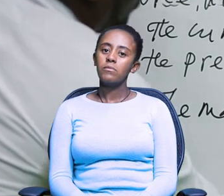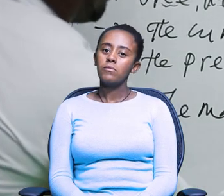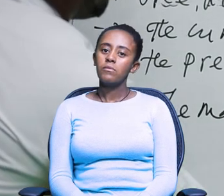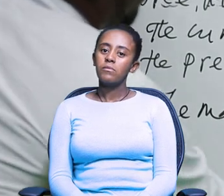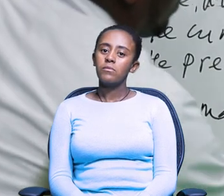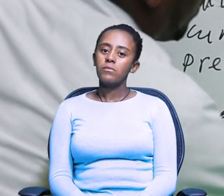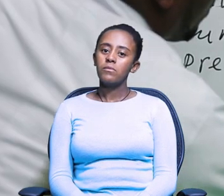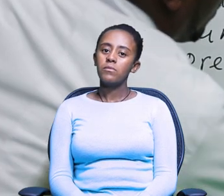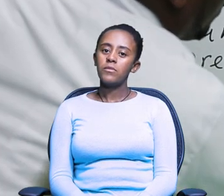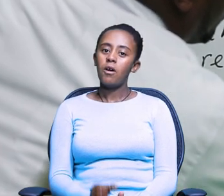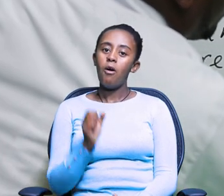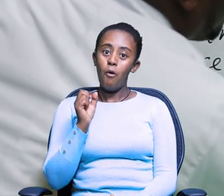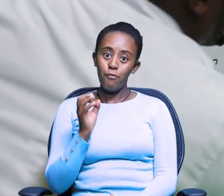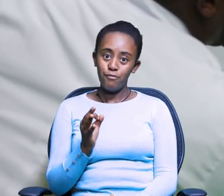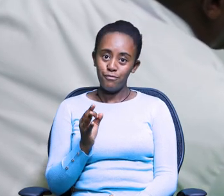of